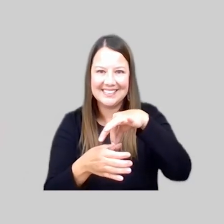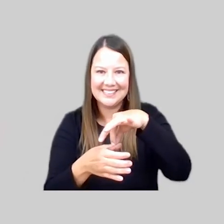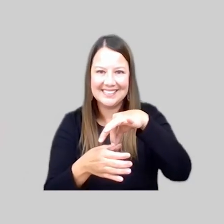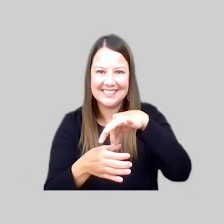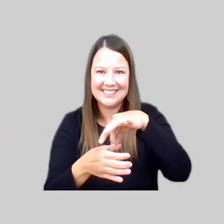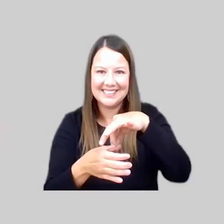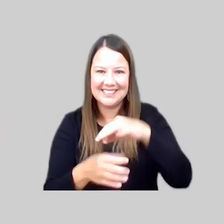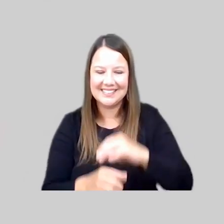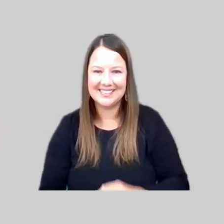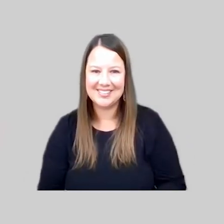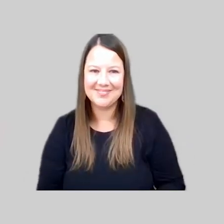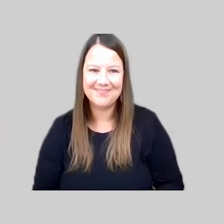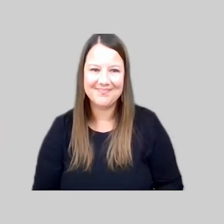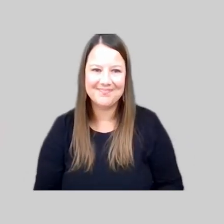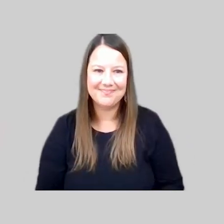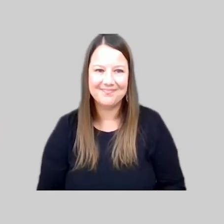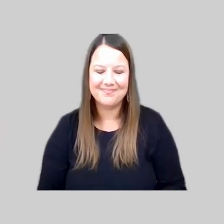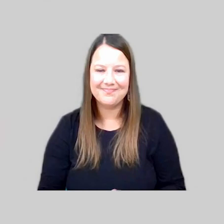Tea,